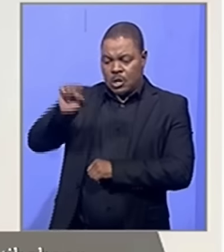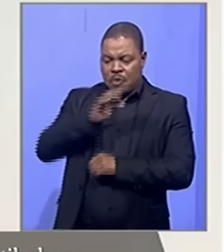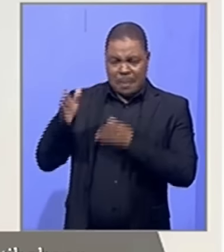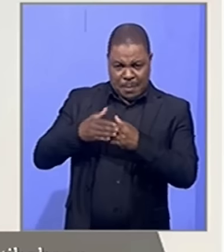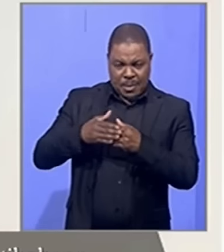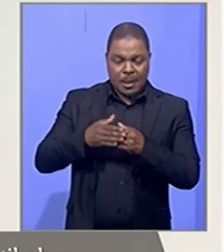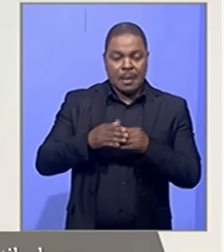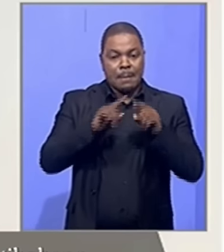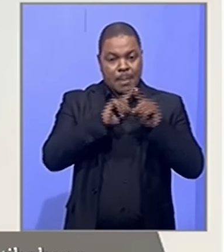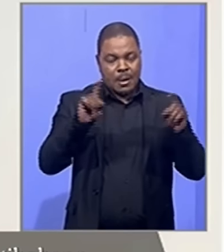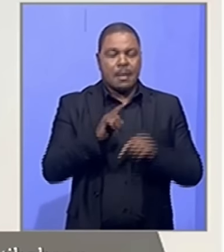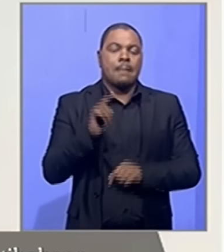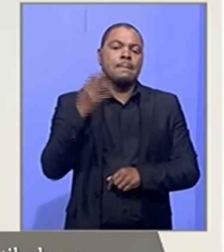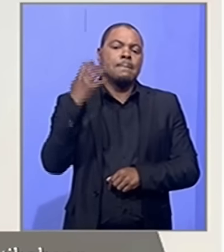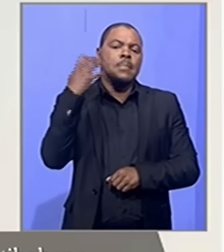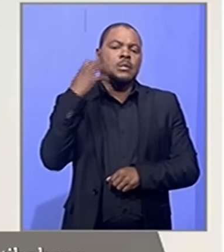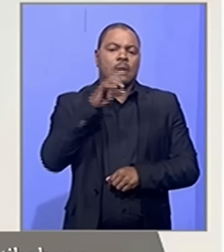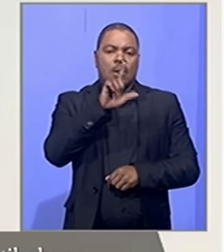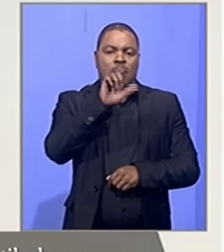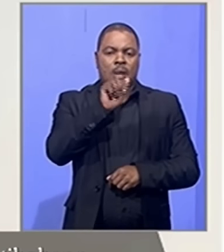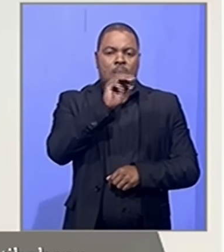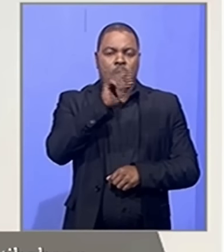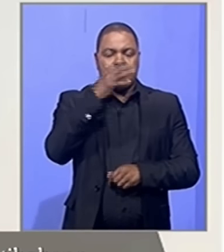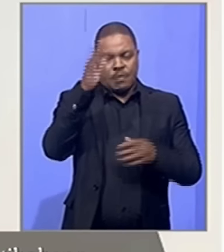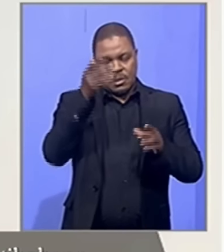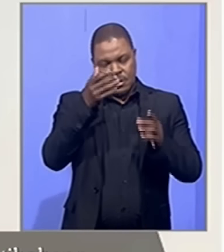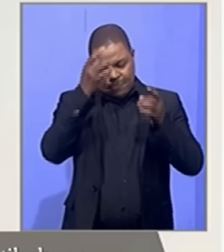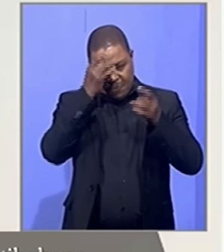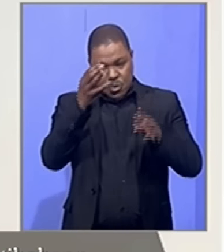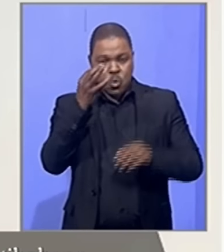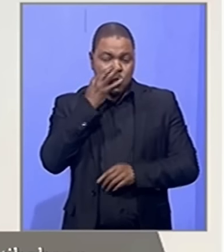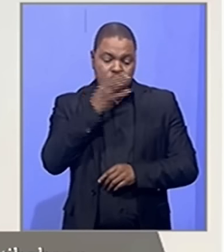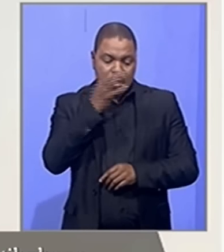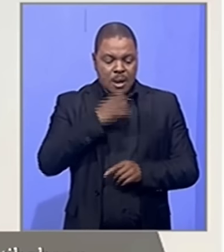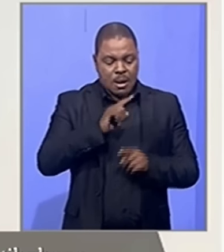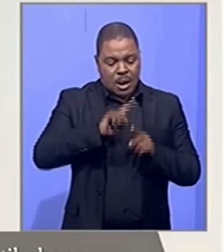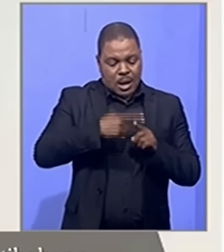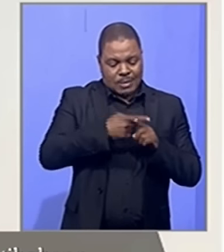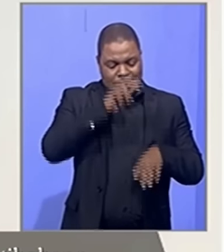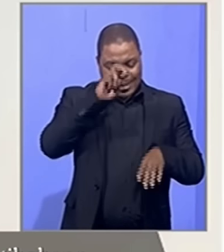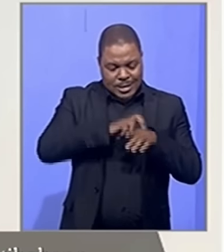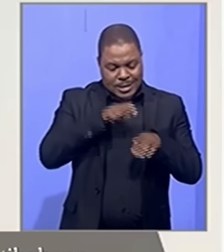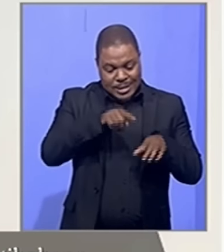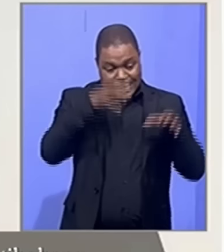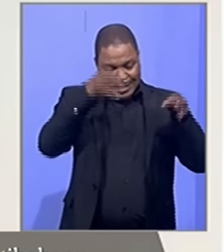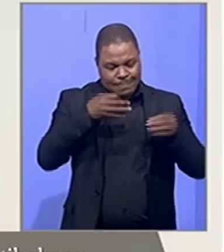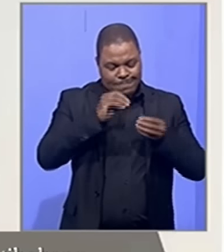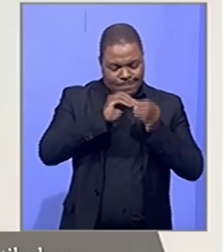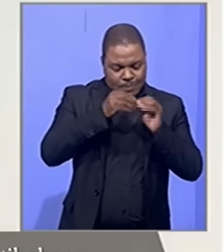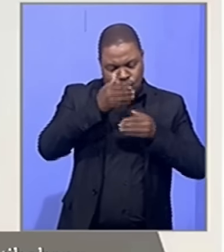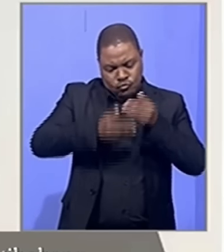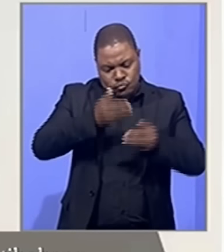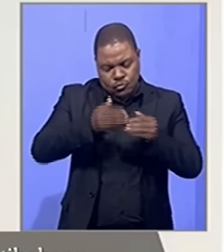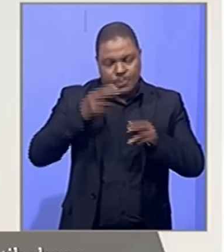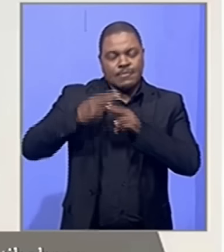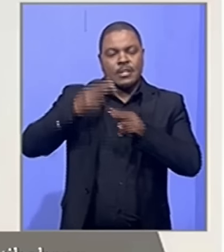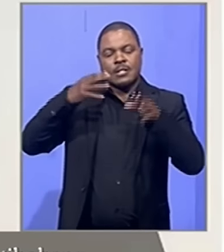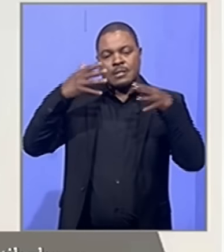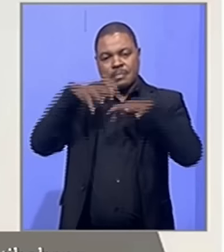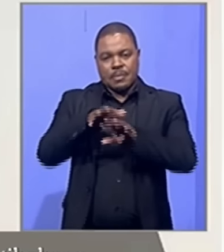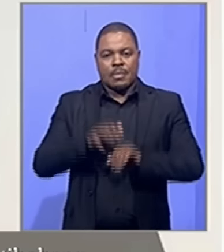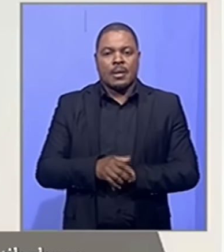has provided an update by stating that Cabinet has yet to process the resolution and that the Department